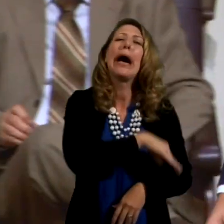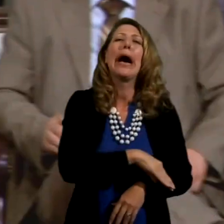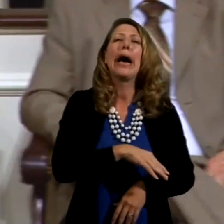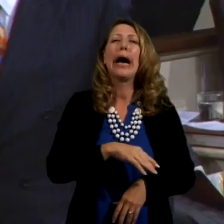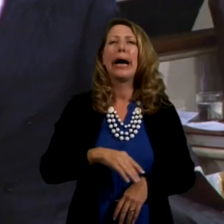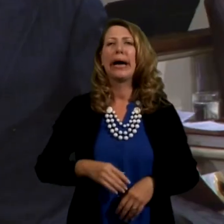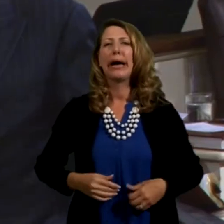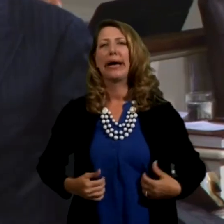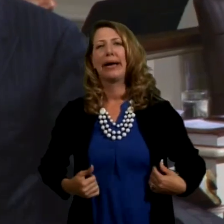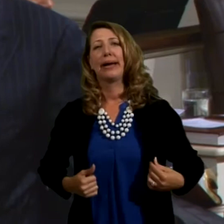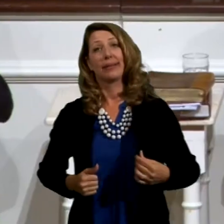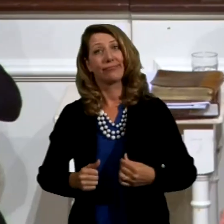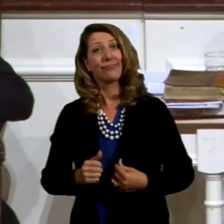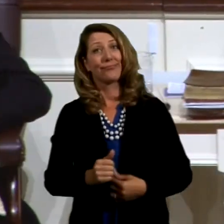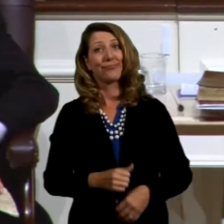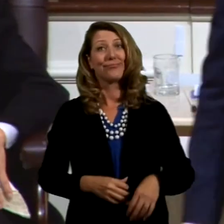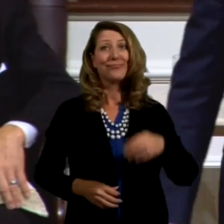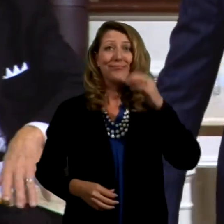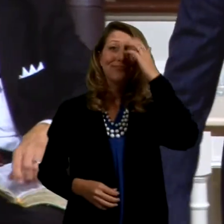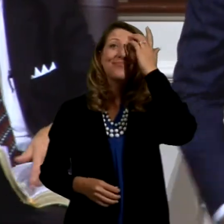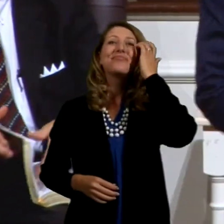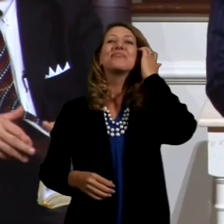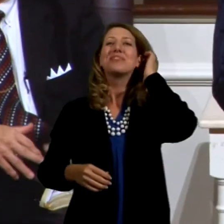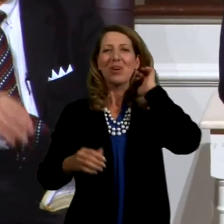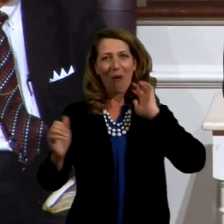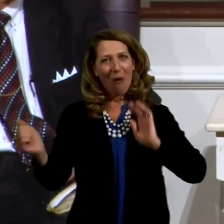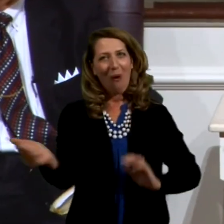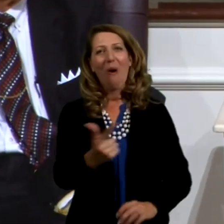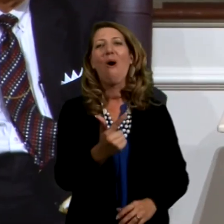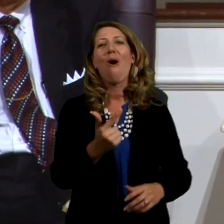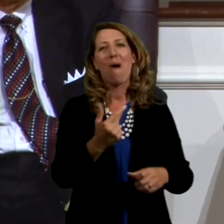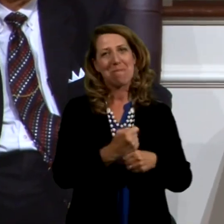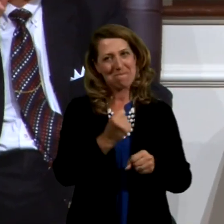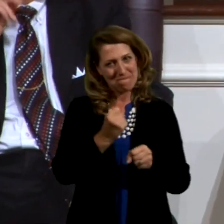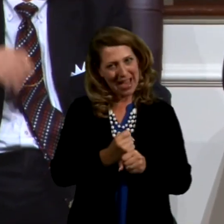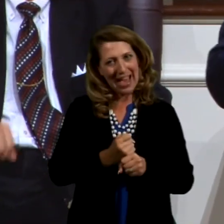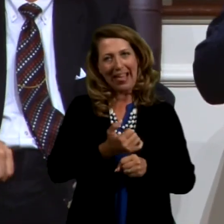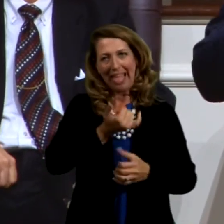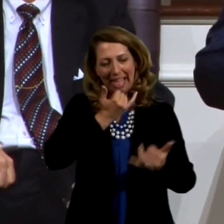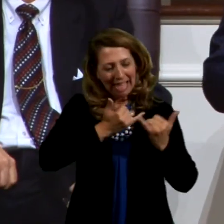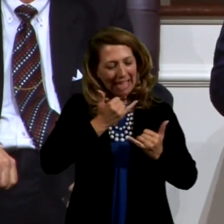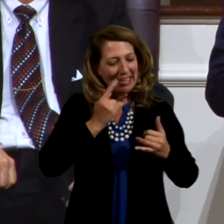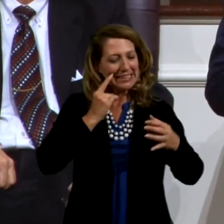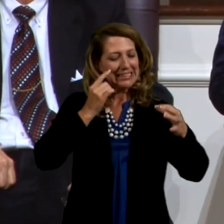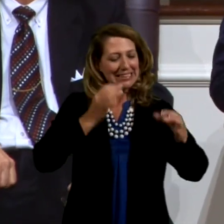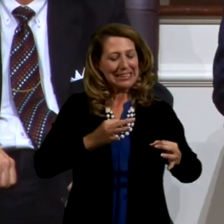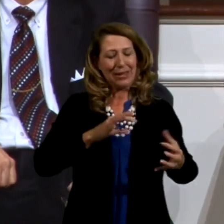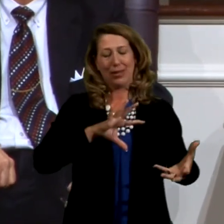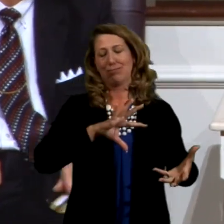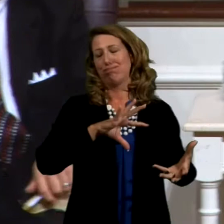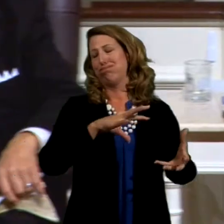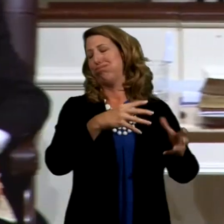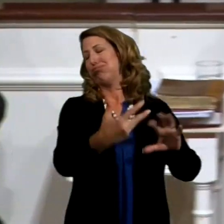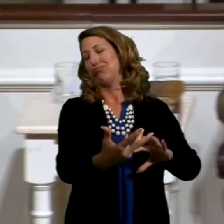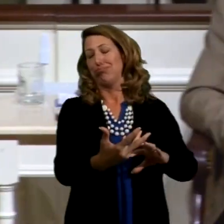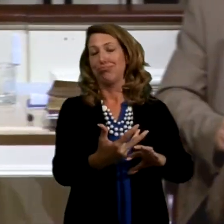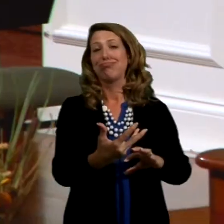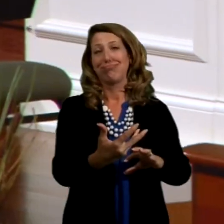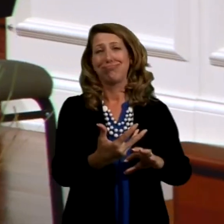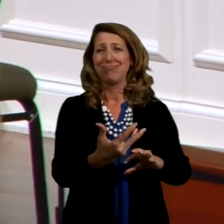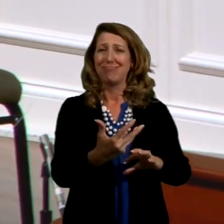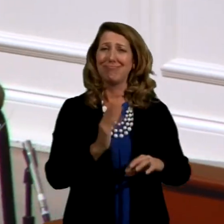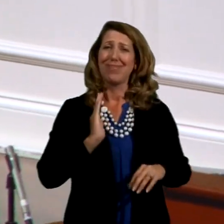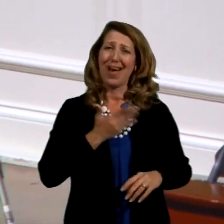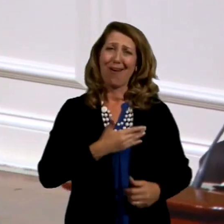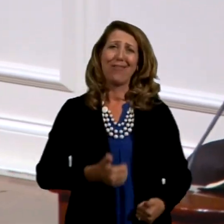now. Yes. All of us have made decisions and they've really messed up our life,